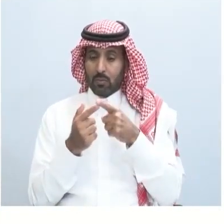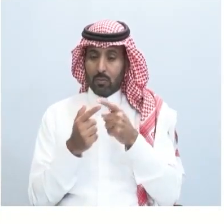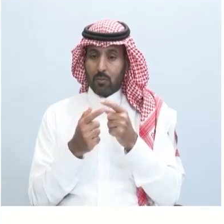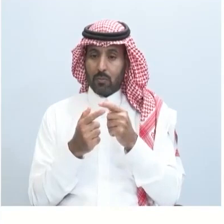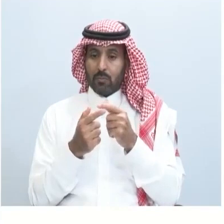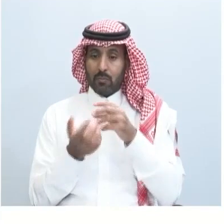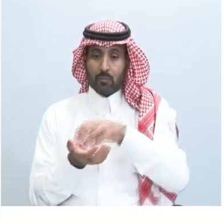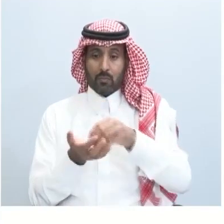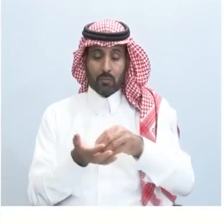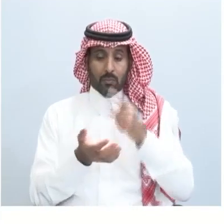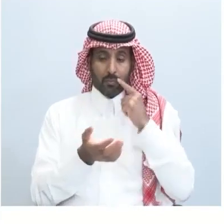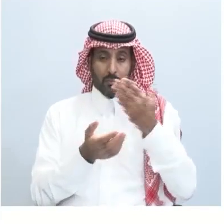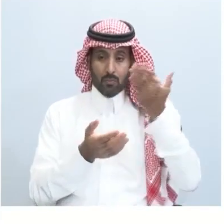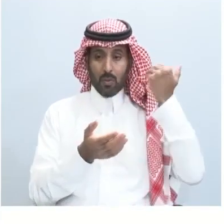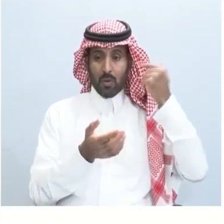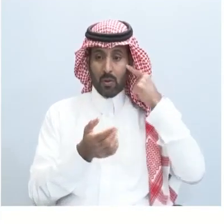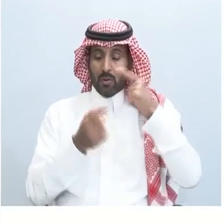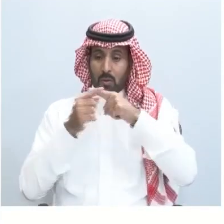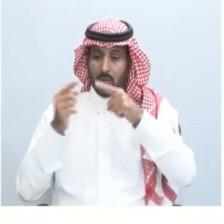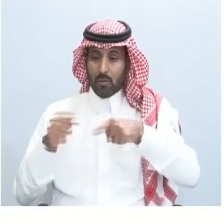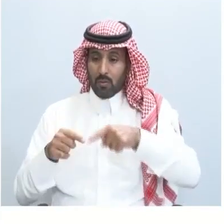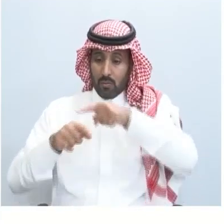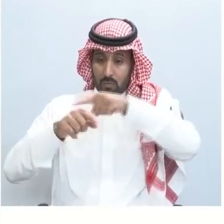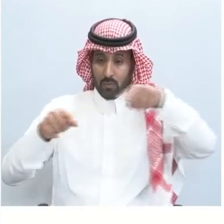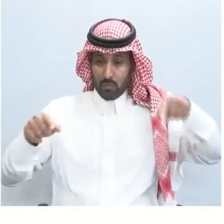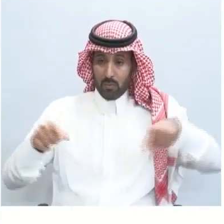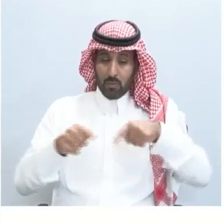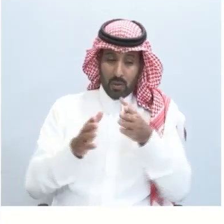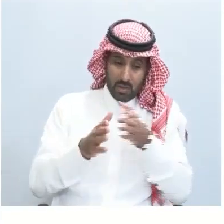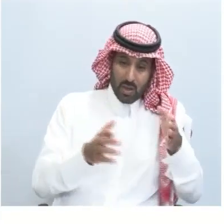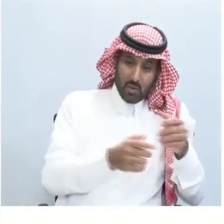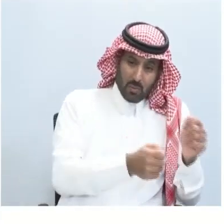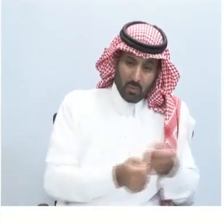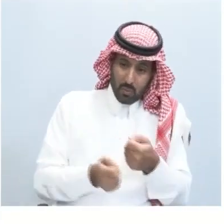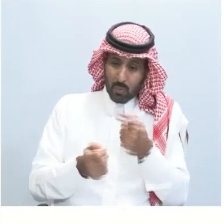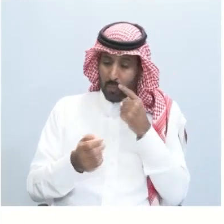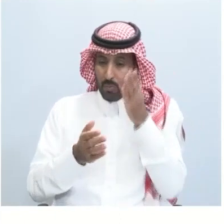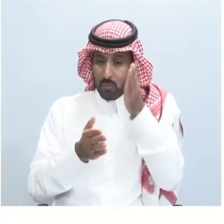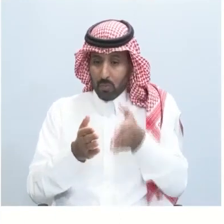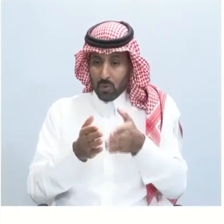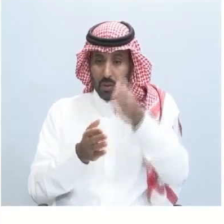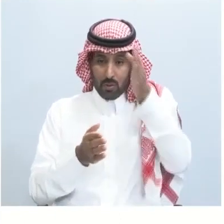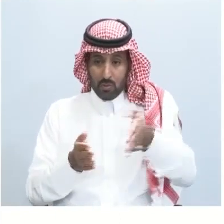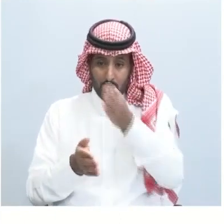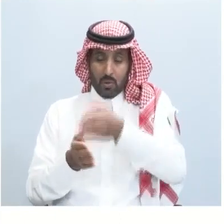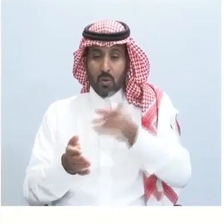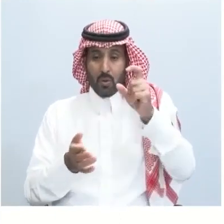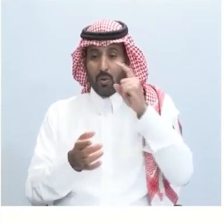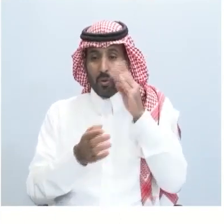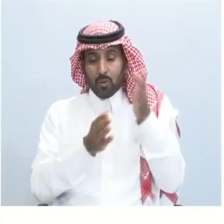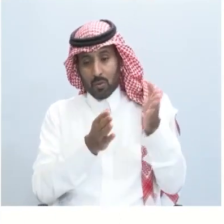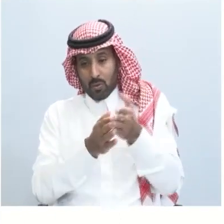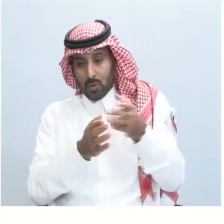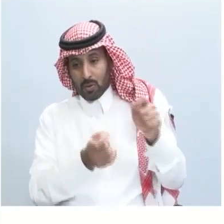zone. The area behind the opponent's blue line is the attacking zone, and the area between the two blue lines is the neutral